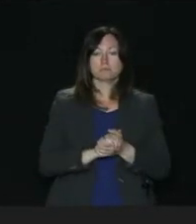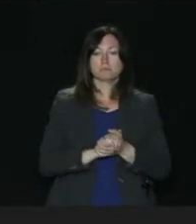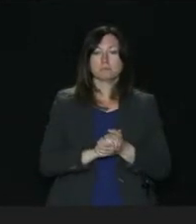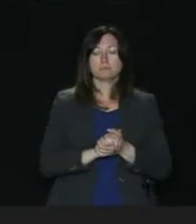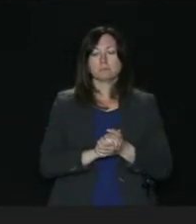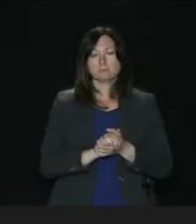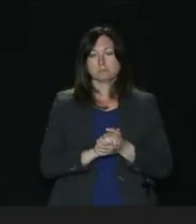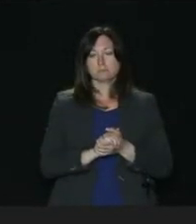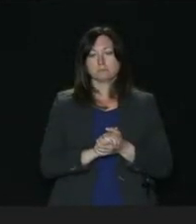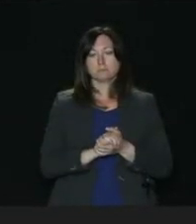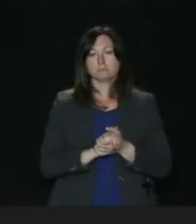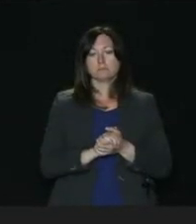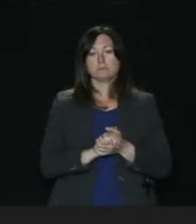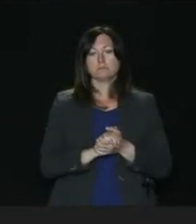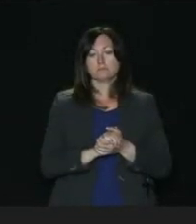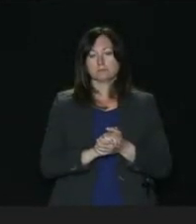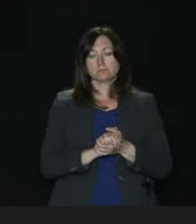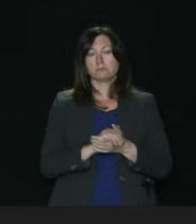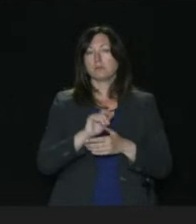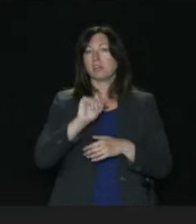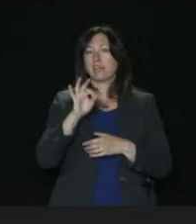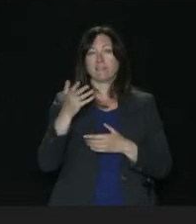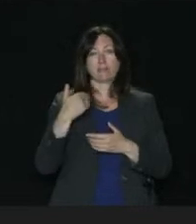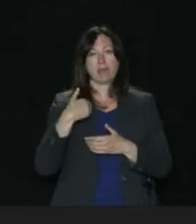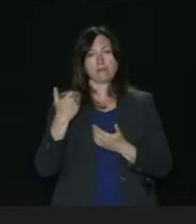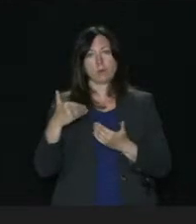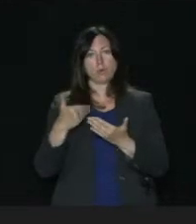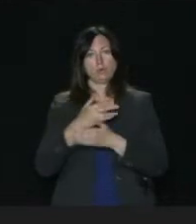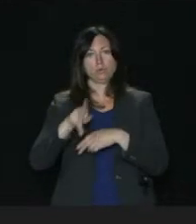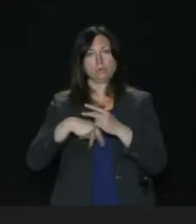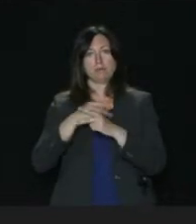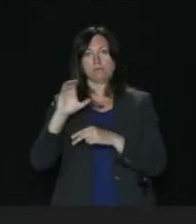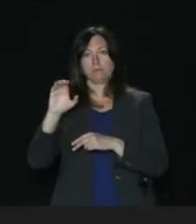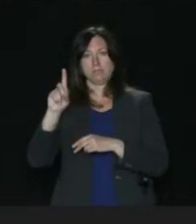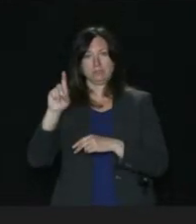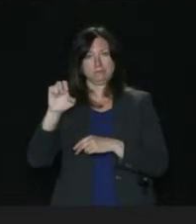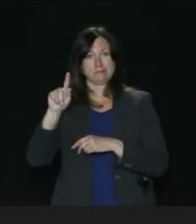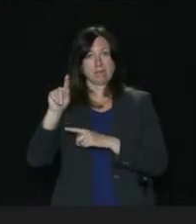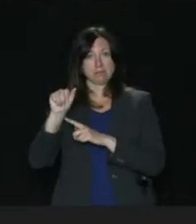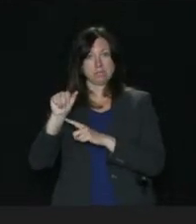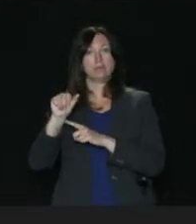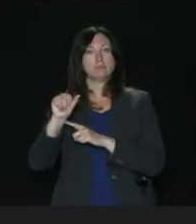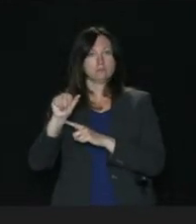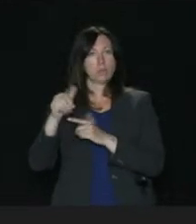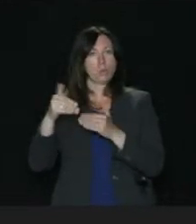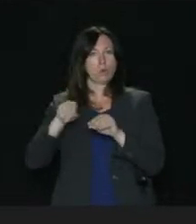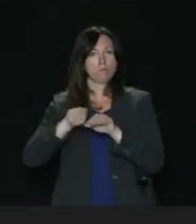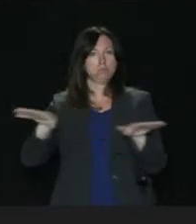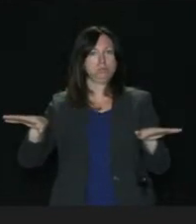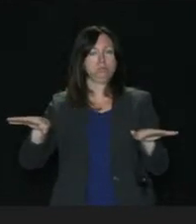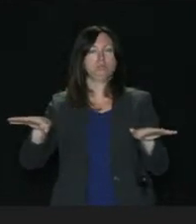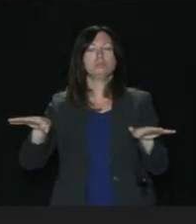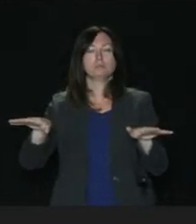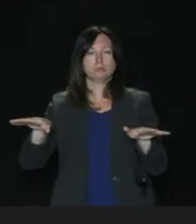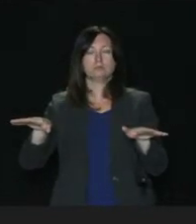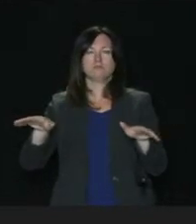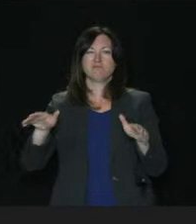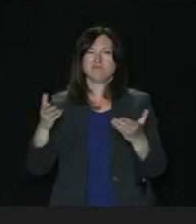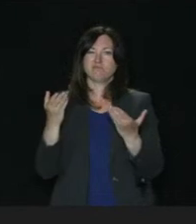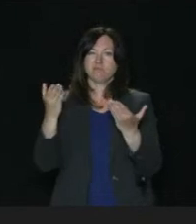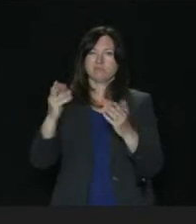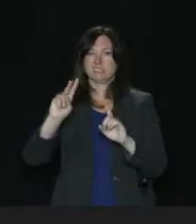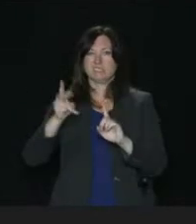obviously, if you have a Delta variant that is circulating in your community, then getting that second dose